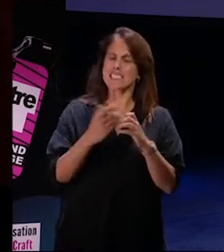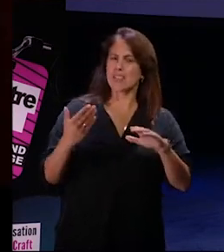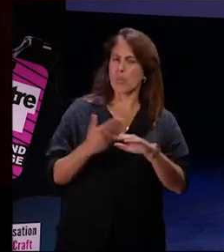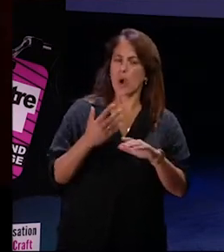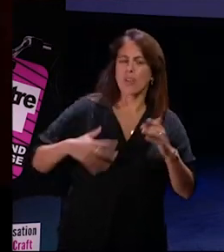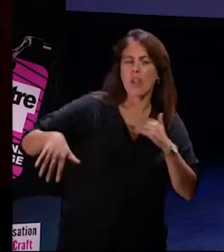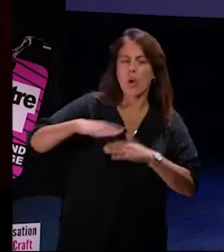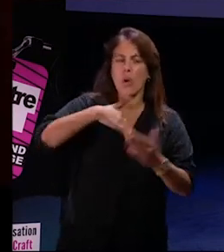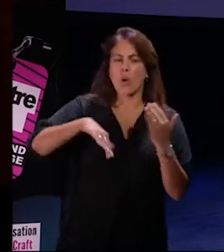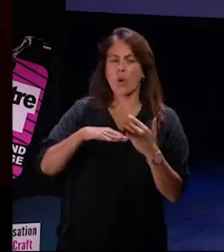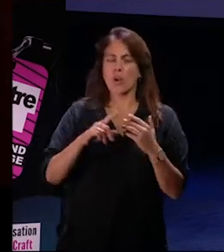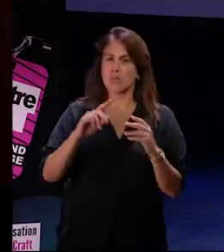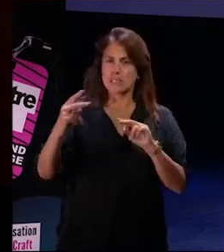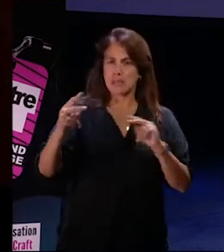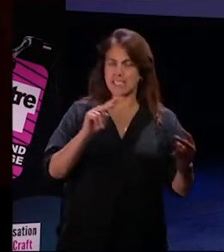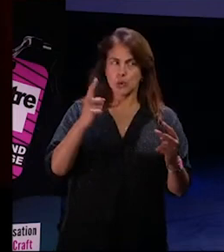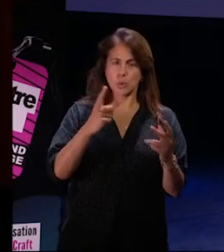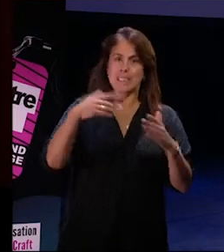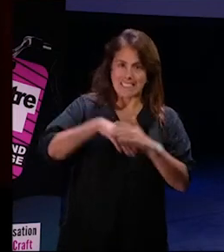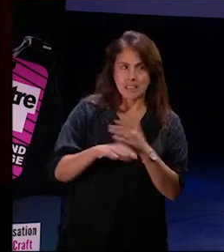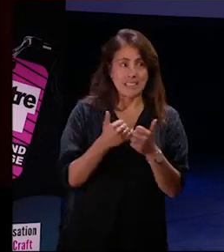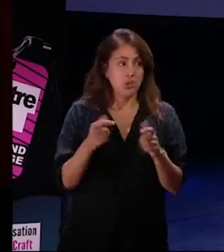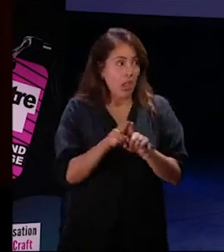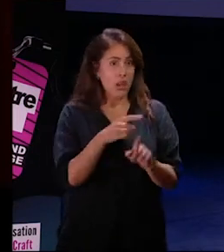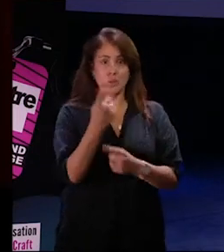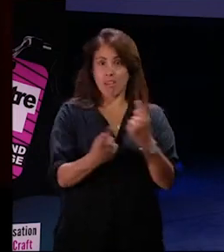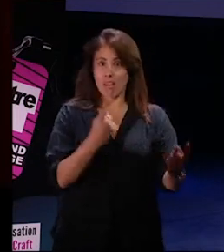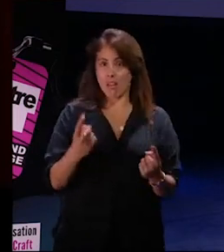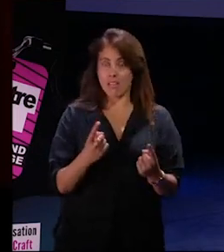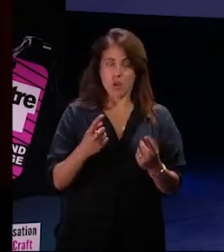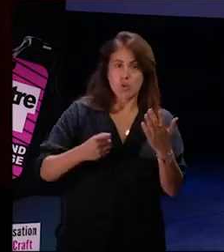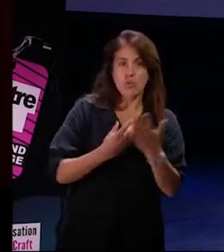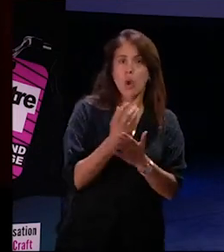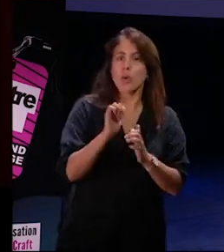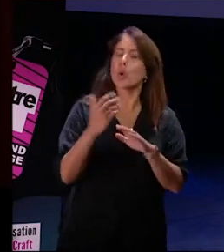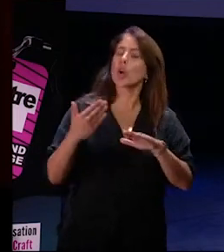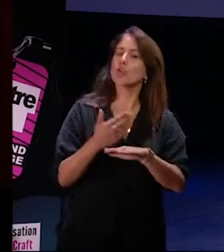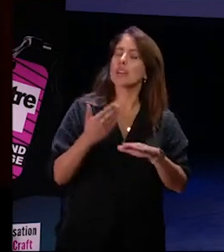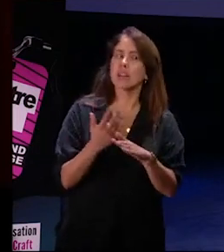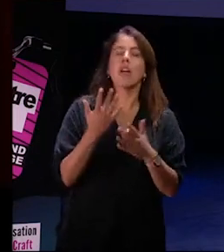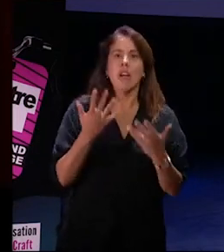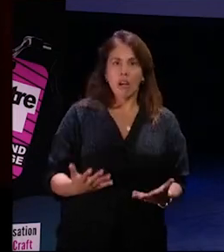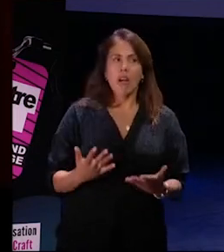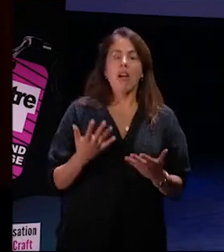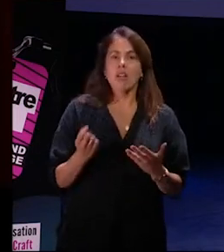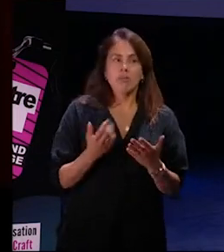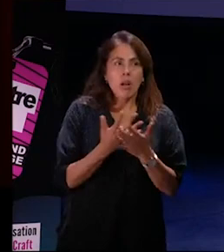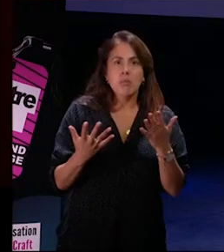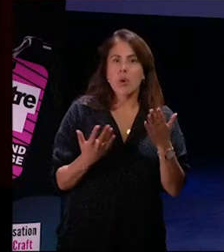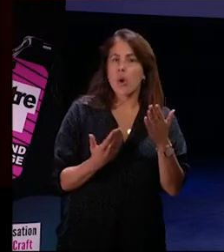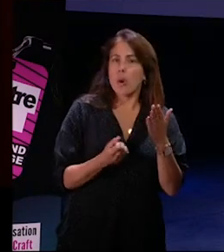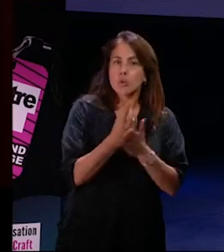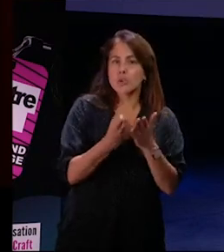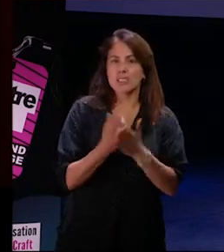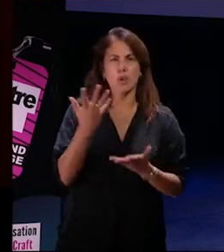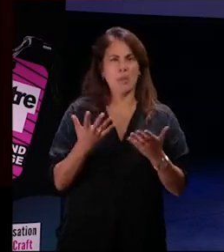from the perspective of people that are coming into the industry now, yourselves, and being able to grow your careers, there's a lot more opportunity than perhaps there was